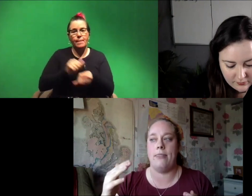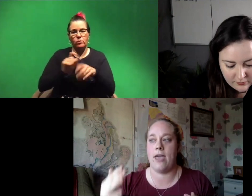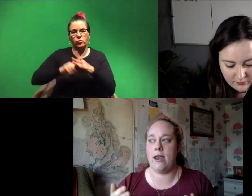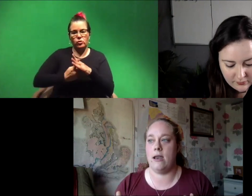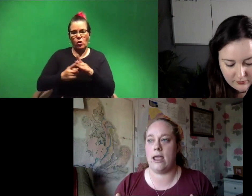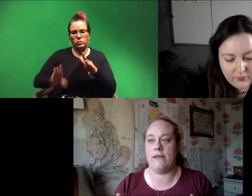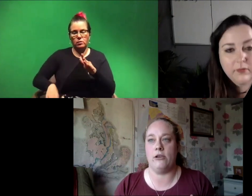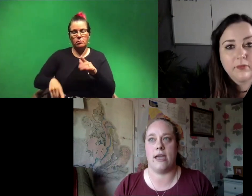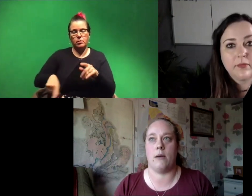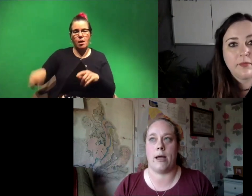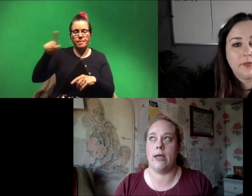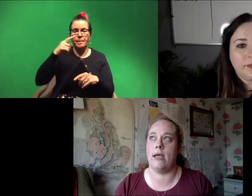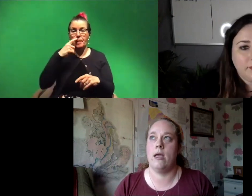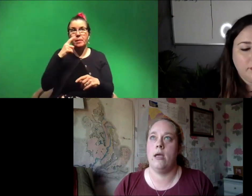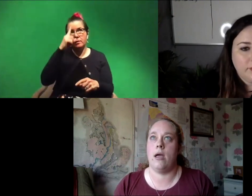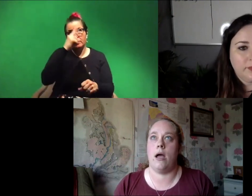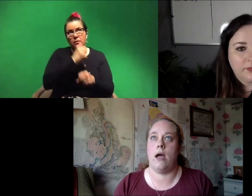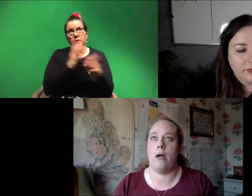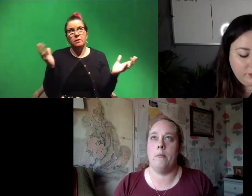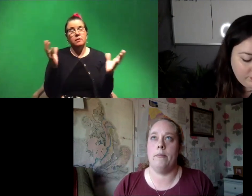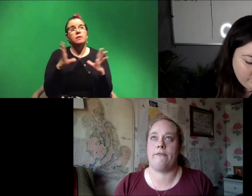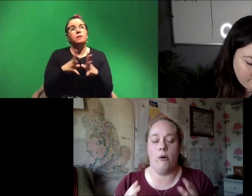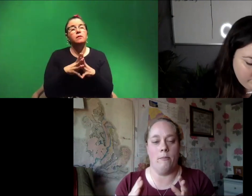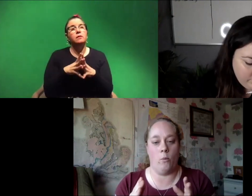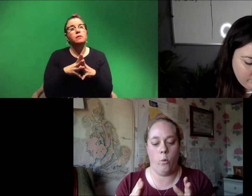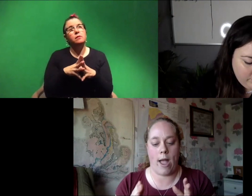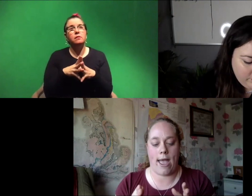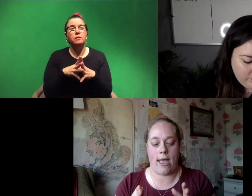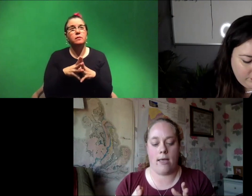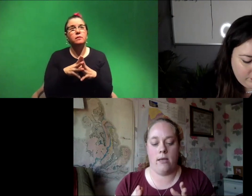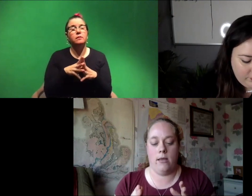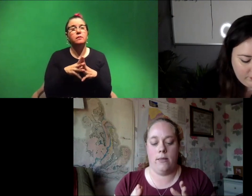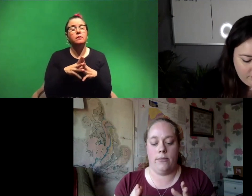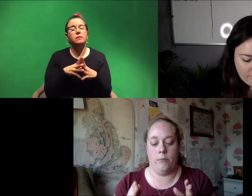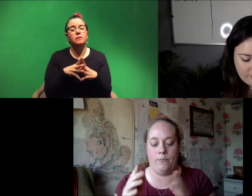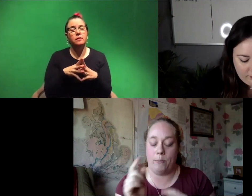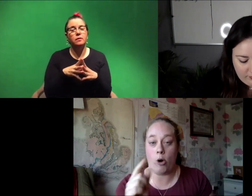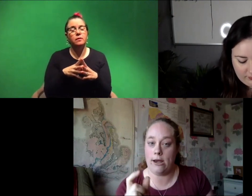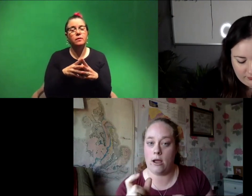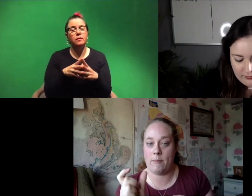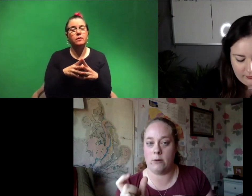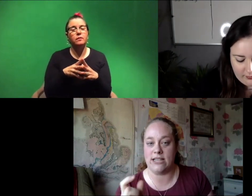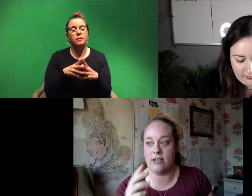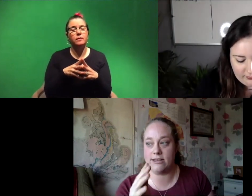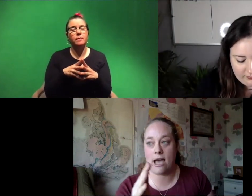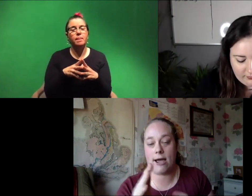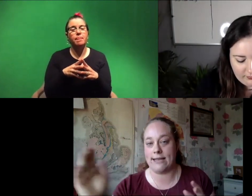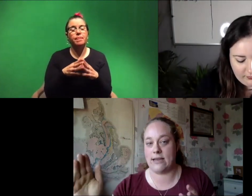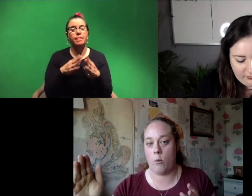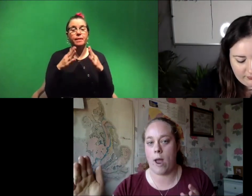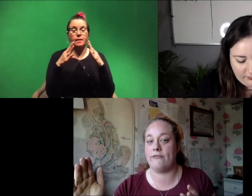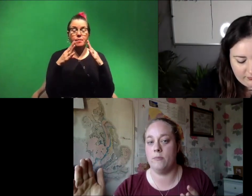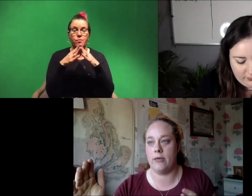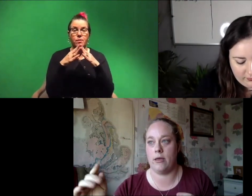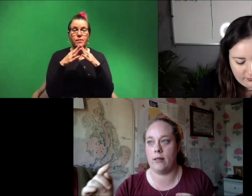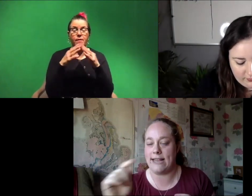And then if you think about it from where the point of a mountain that's the highest